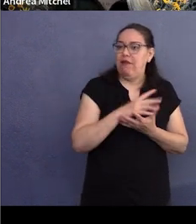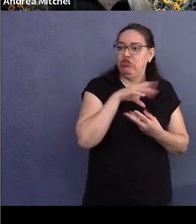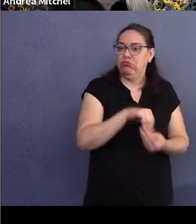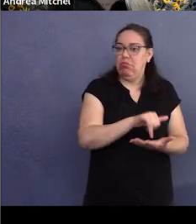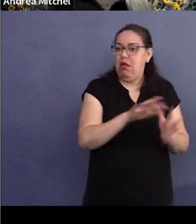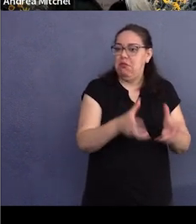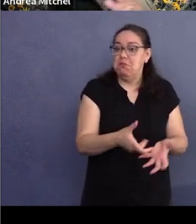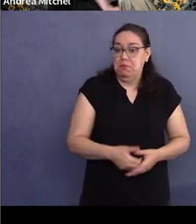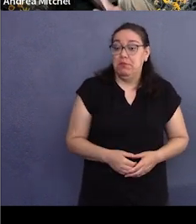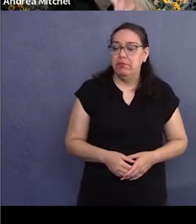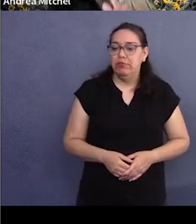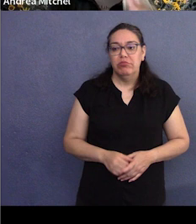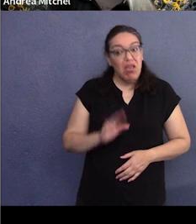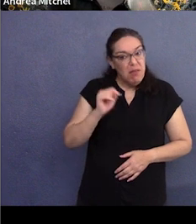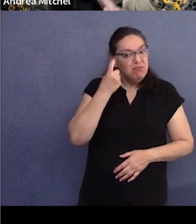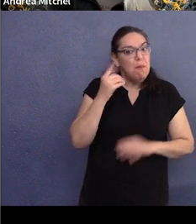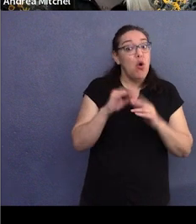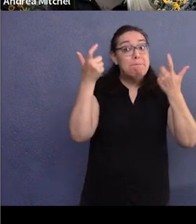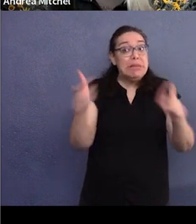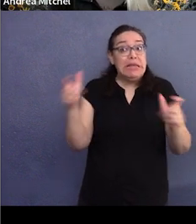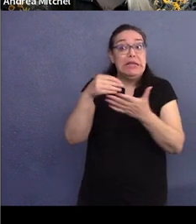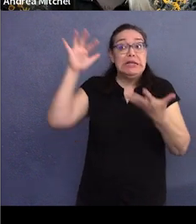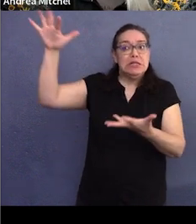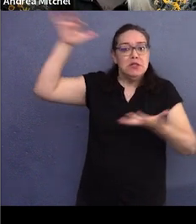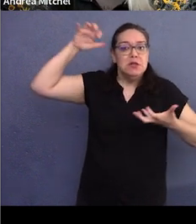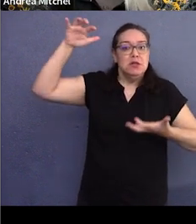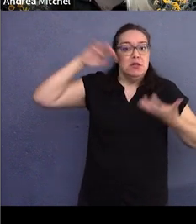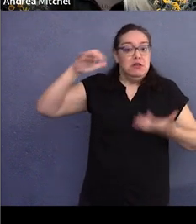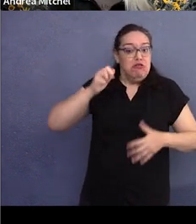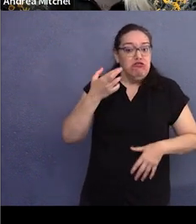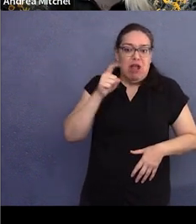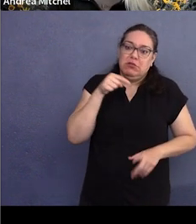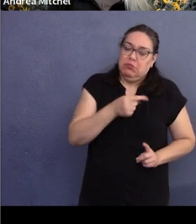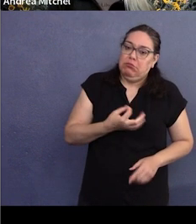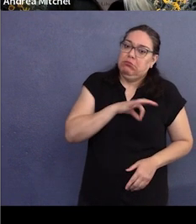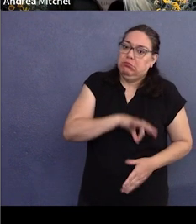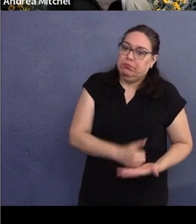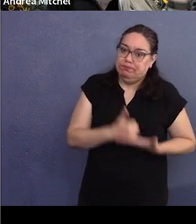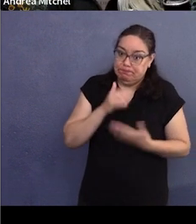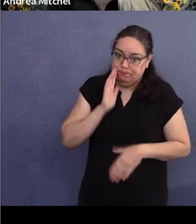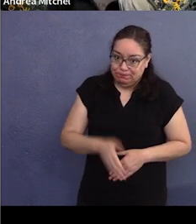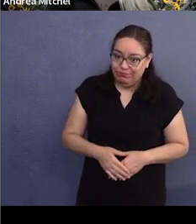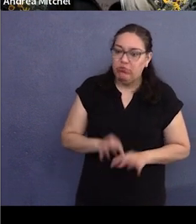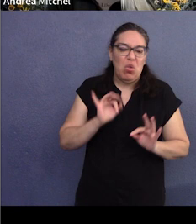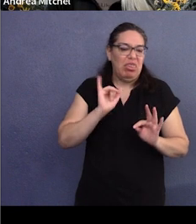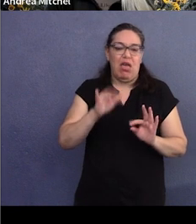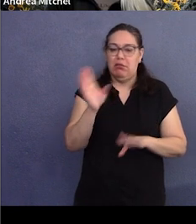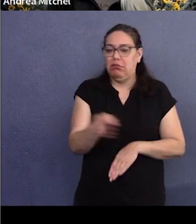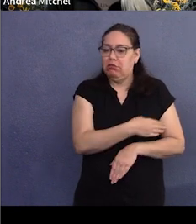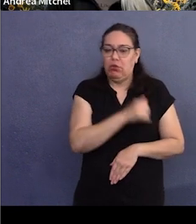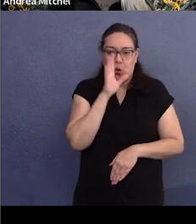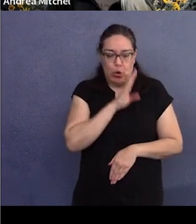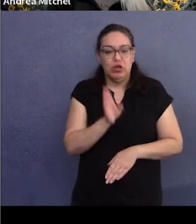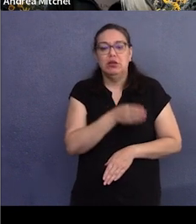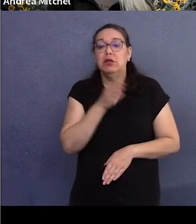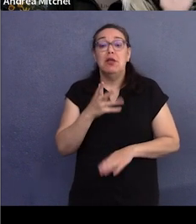Yep. But when you get into bigger grants, this is where it is very beneficial. Okay, don't worry about that. Here